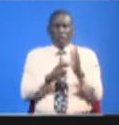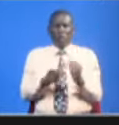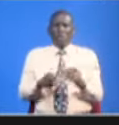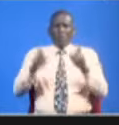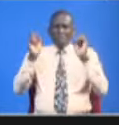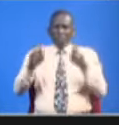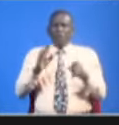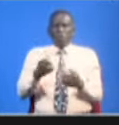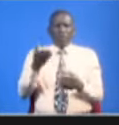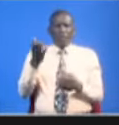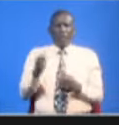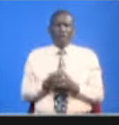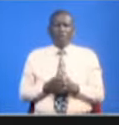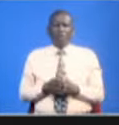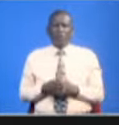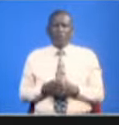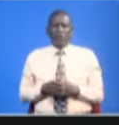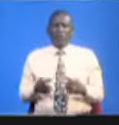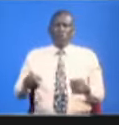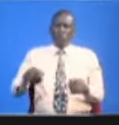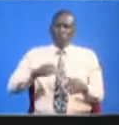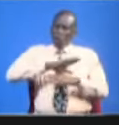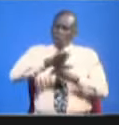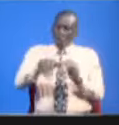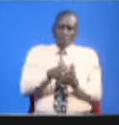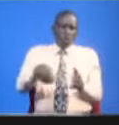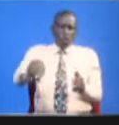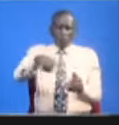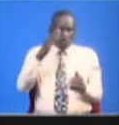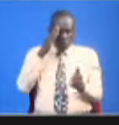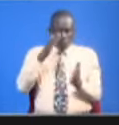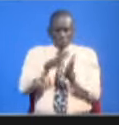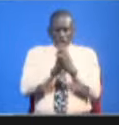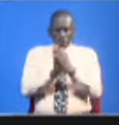kept. We all know the story behind